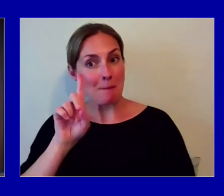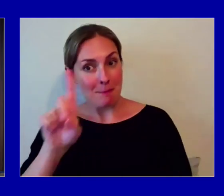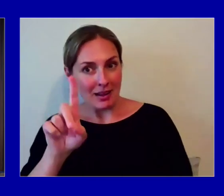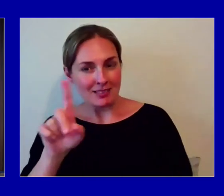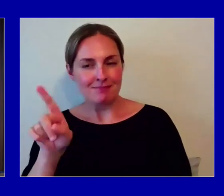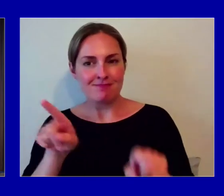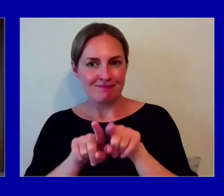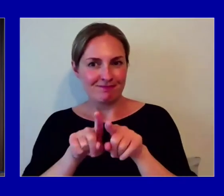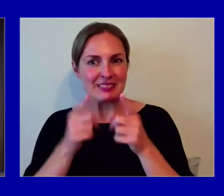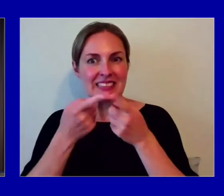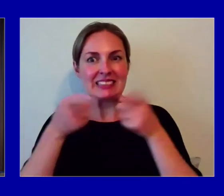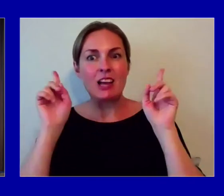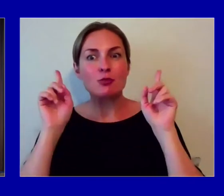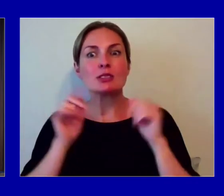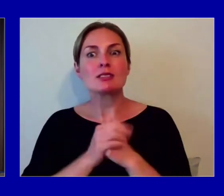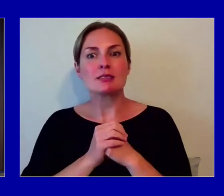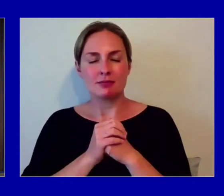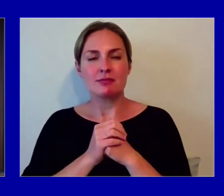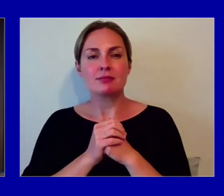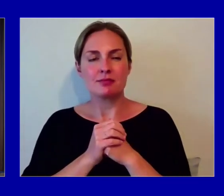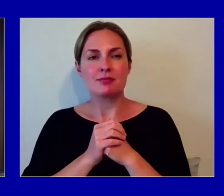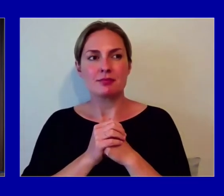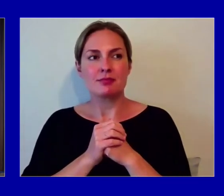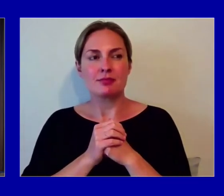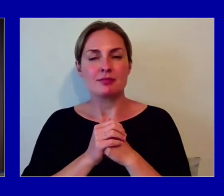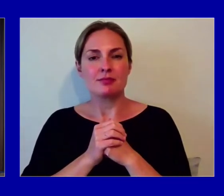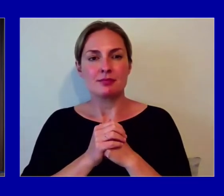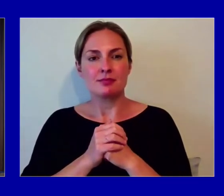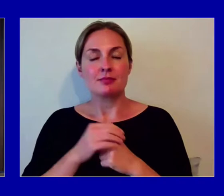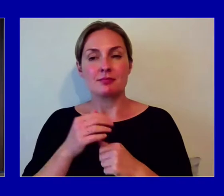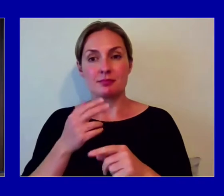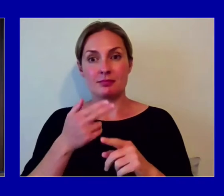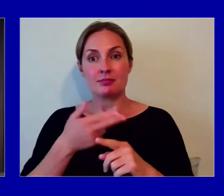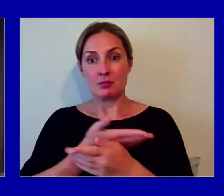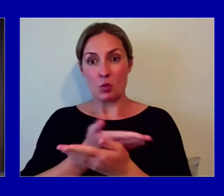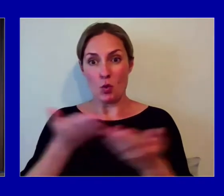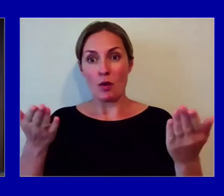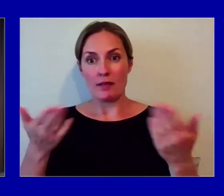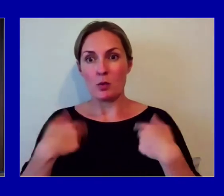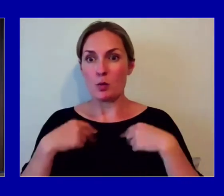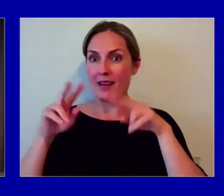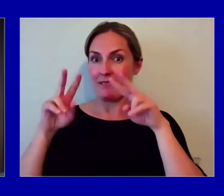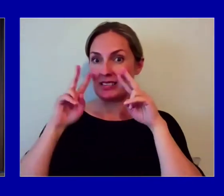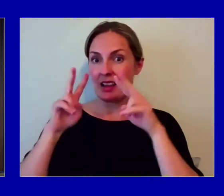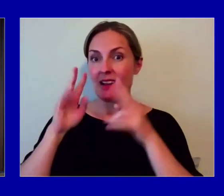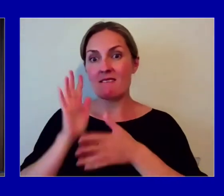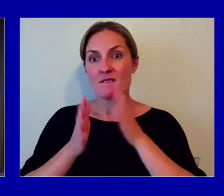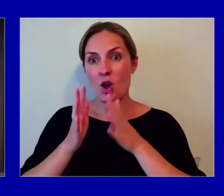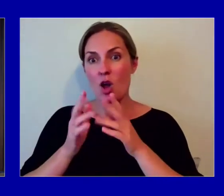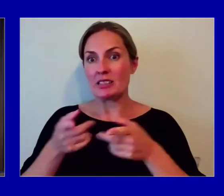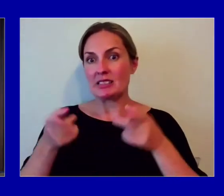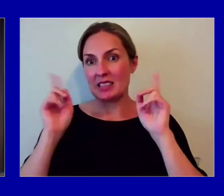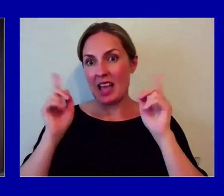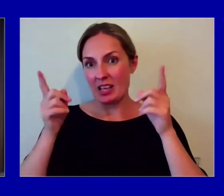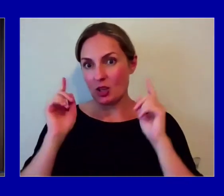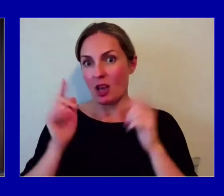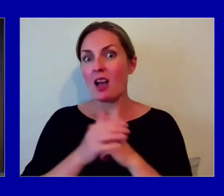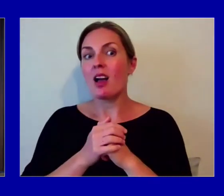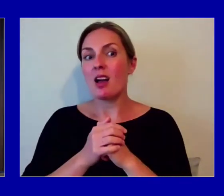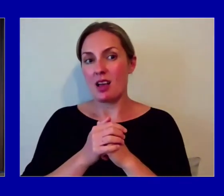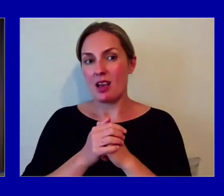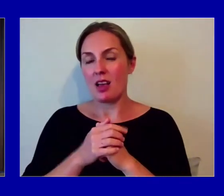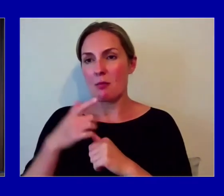And we, all of us here, have bore witness to that danger through the destruction of sacred country, the